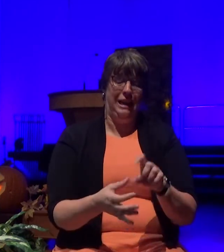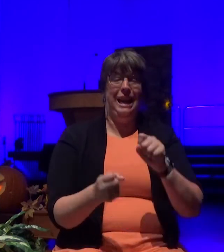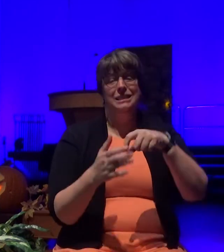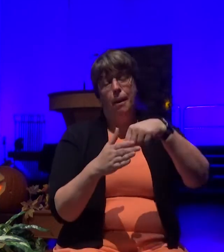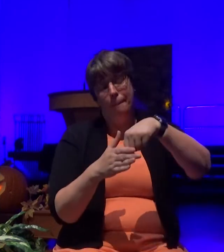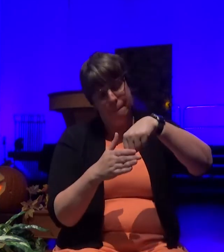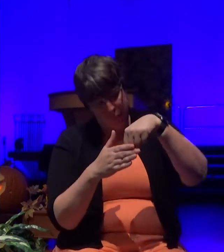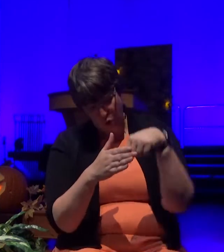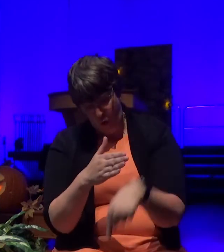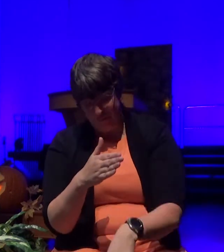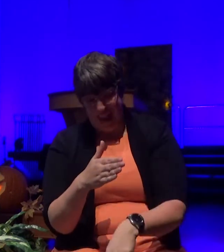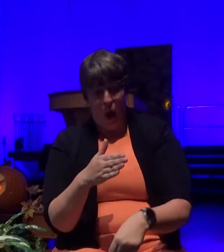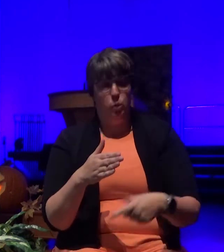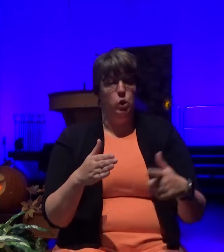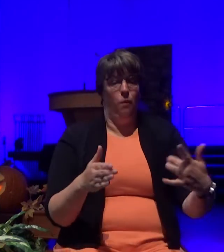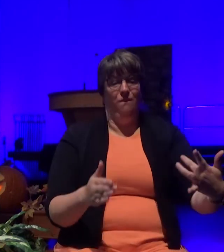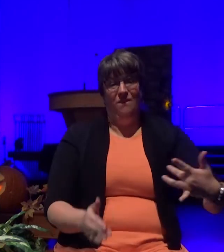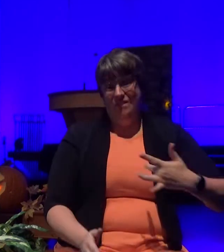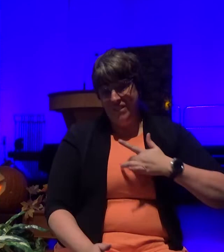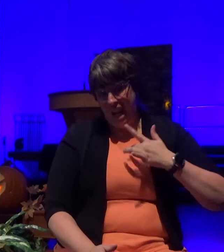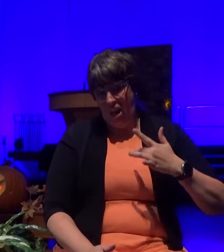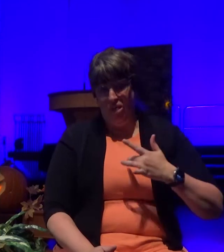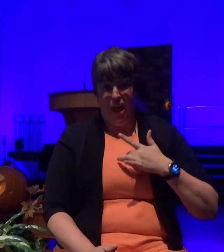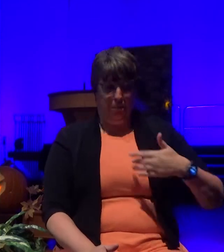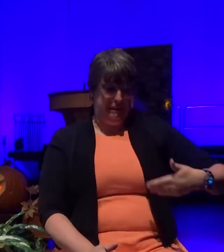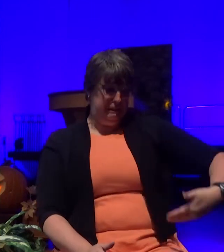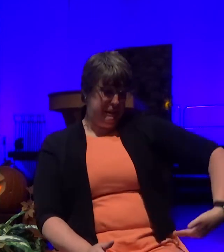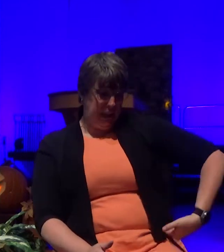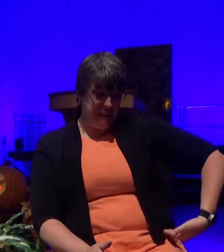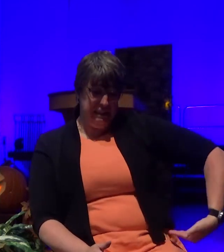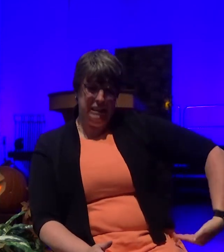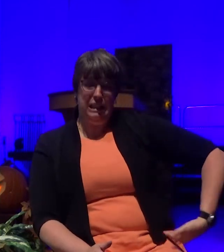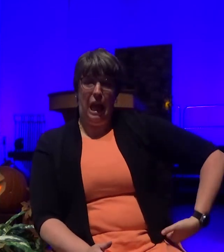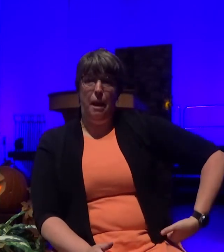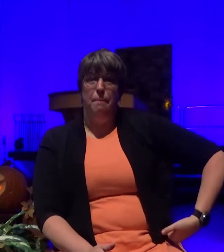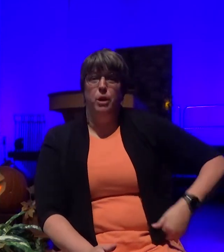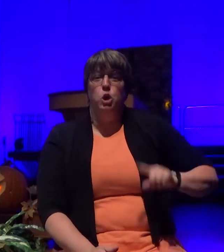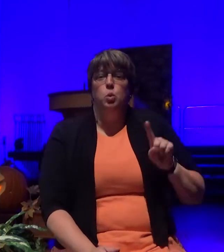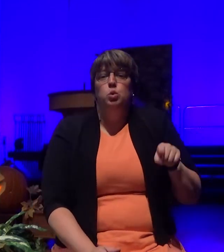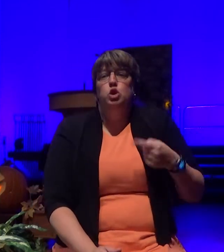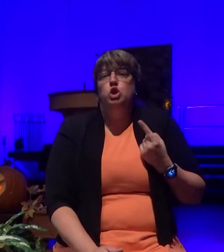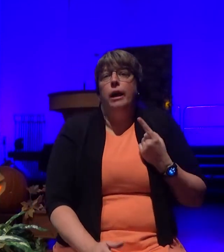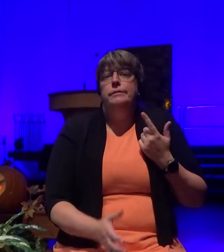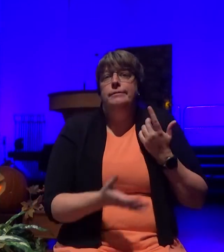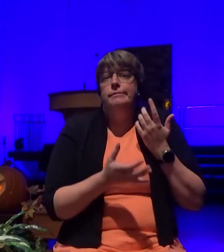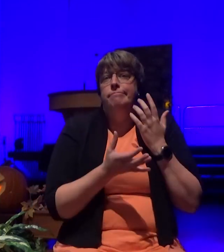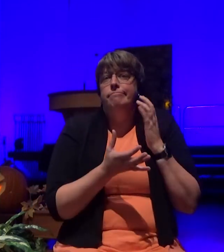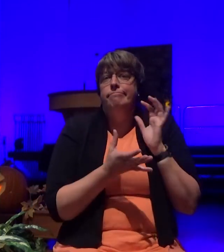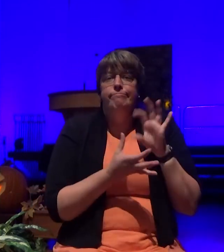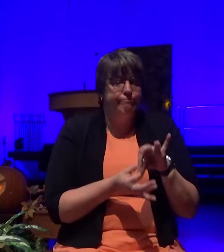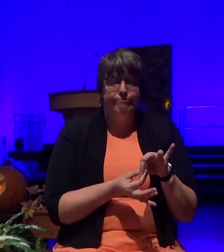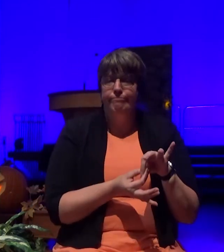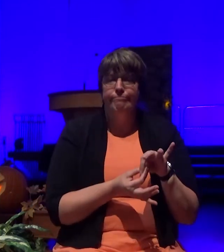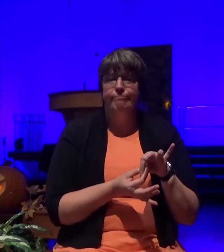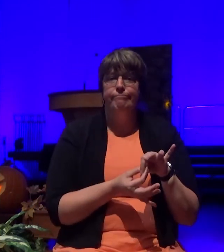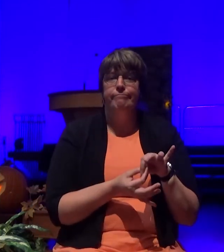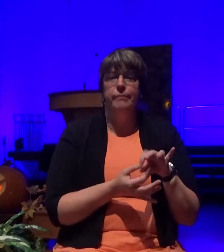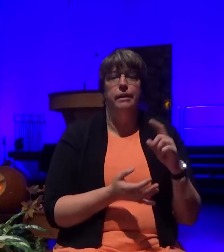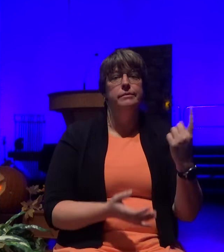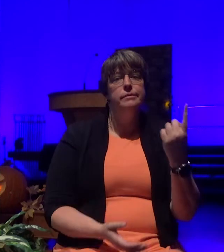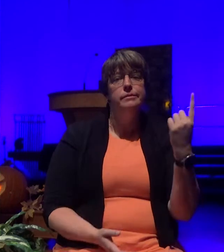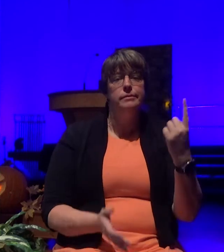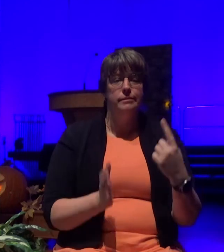not only feel them, sense them, you can just feel your connection. Sometimes with a child,